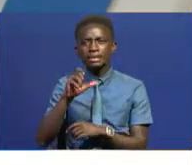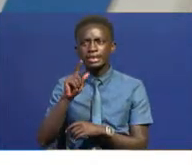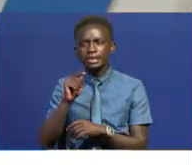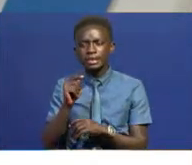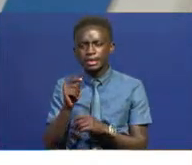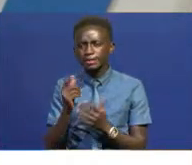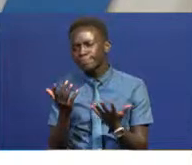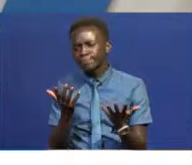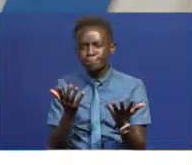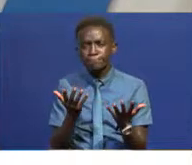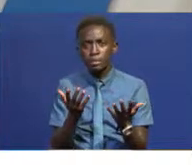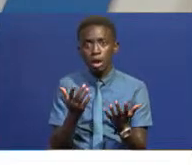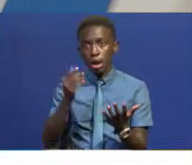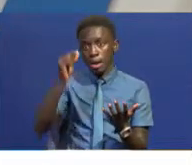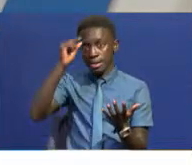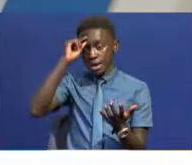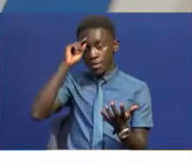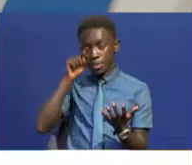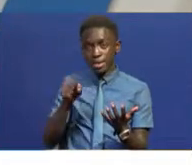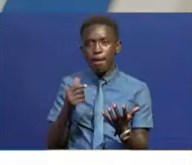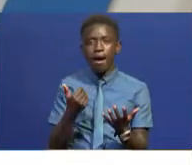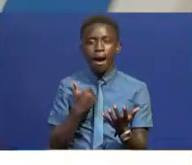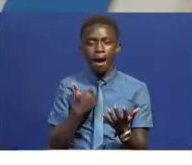has a digital